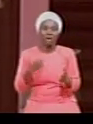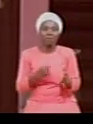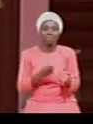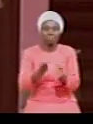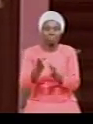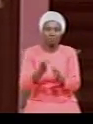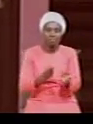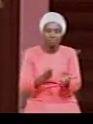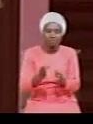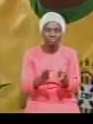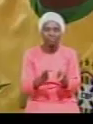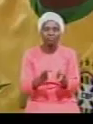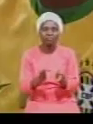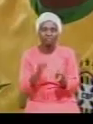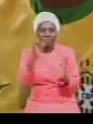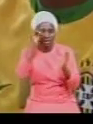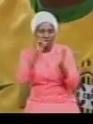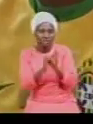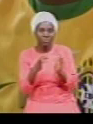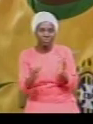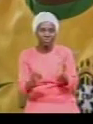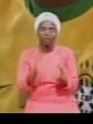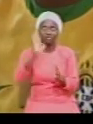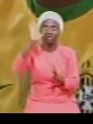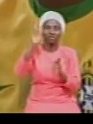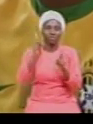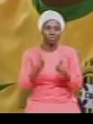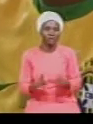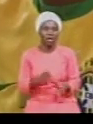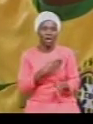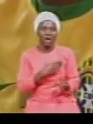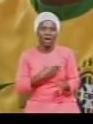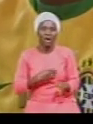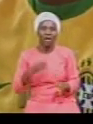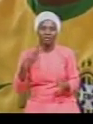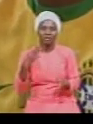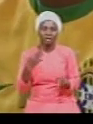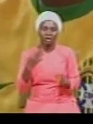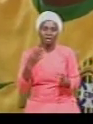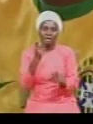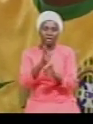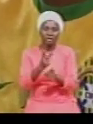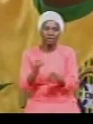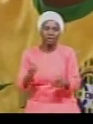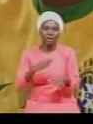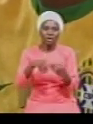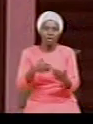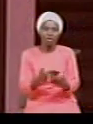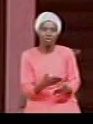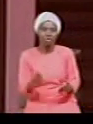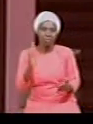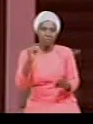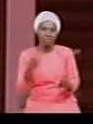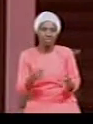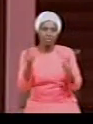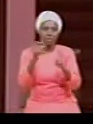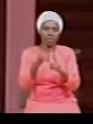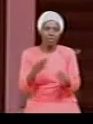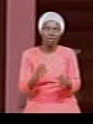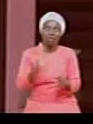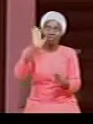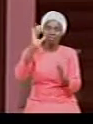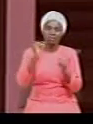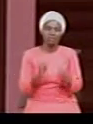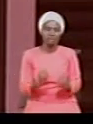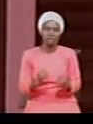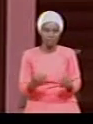image of his person. And upholding all things by the word of his power.